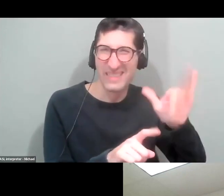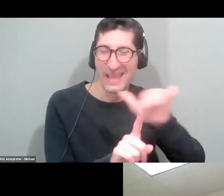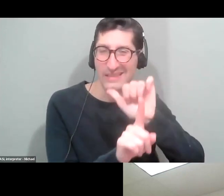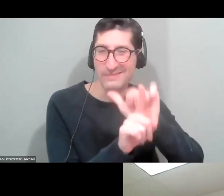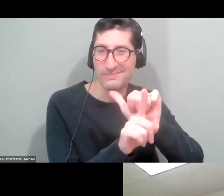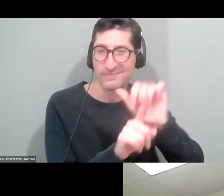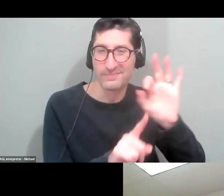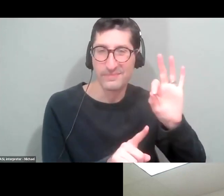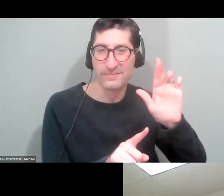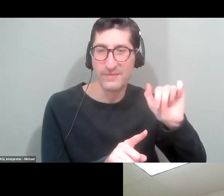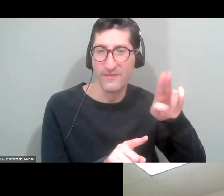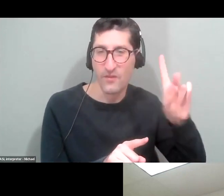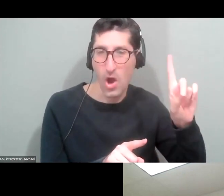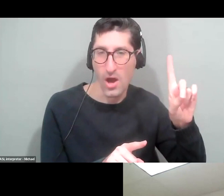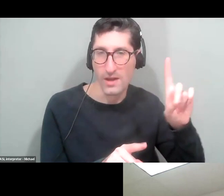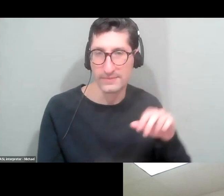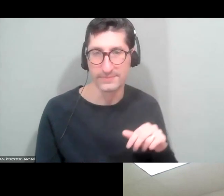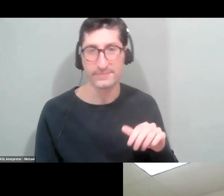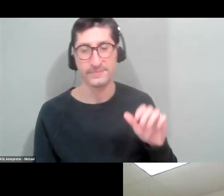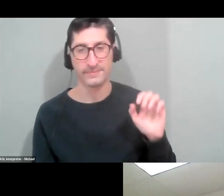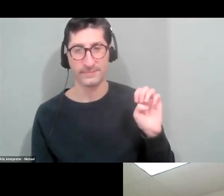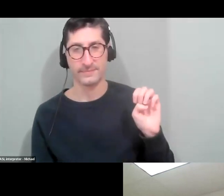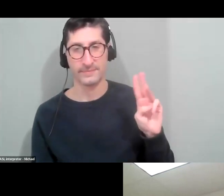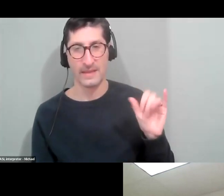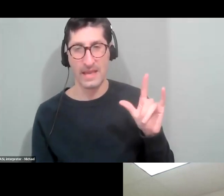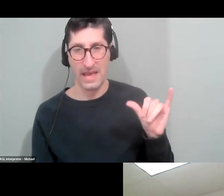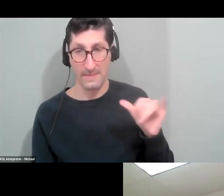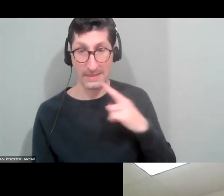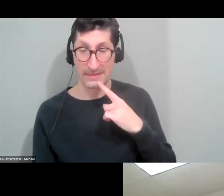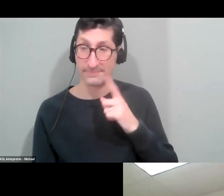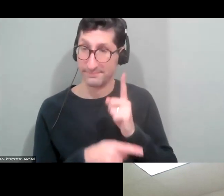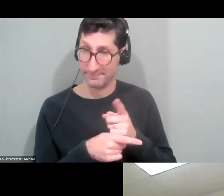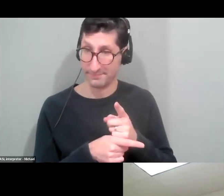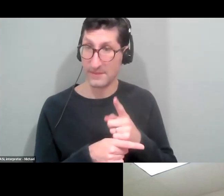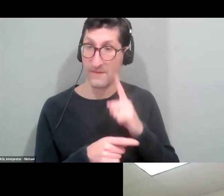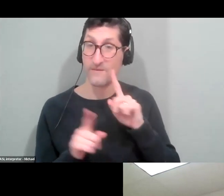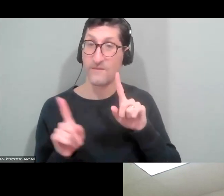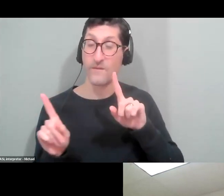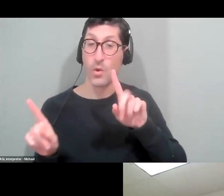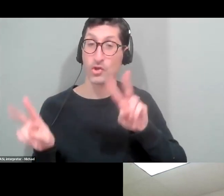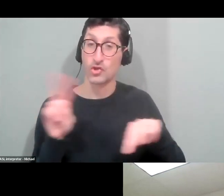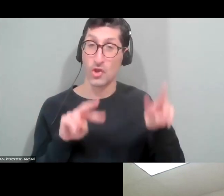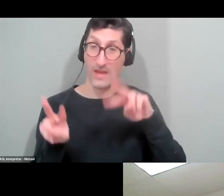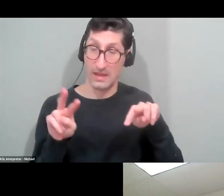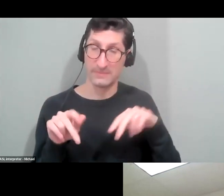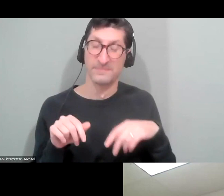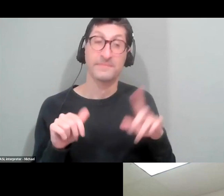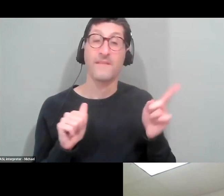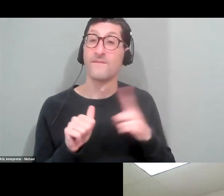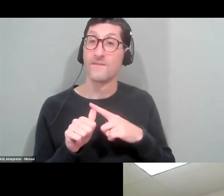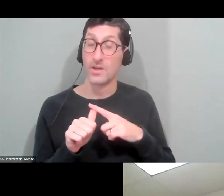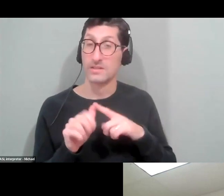in general, the easiest thing to do in terms of the surveying is to go to your own polling place on election